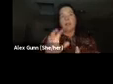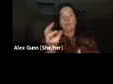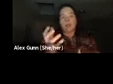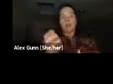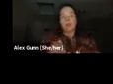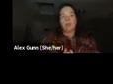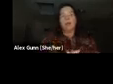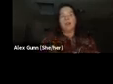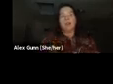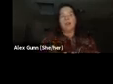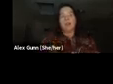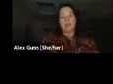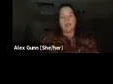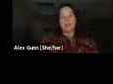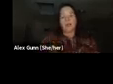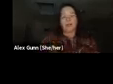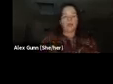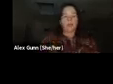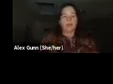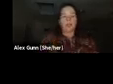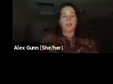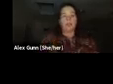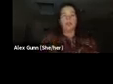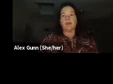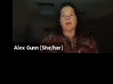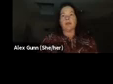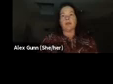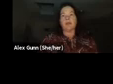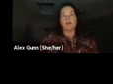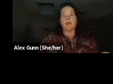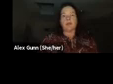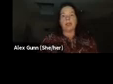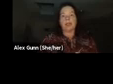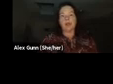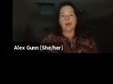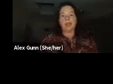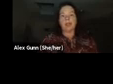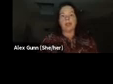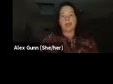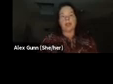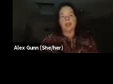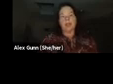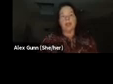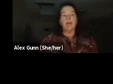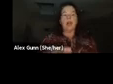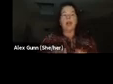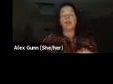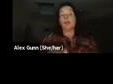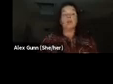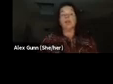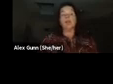This inversion of the binary is a classic queer strategy to disrupt heteronormative thinking and practice. And